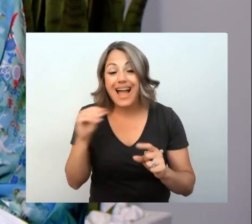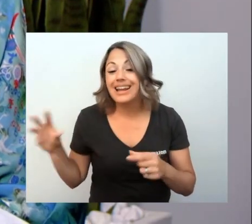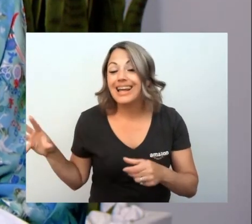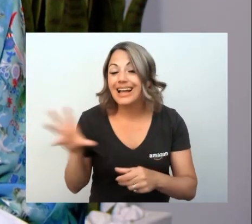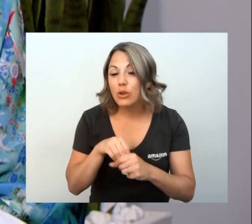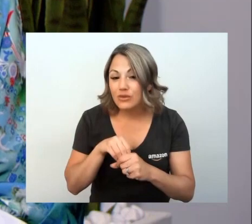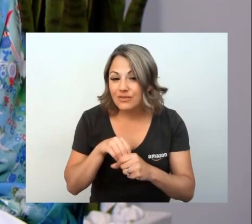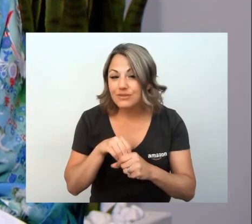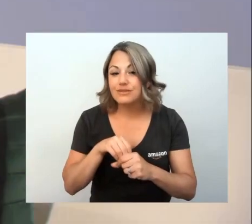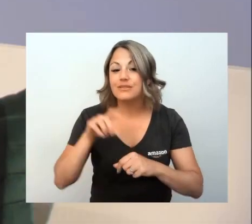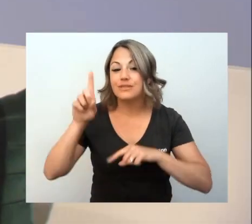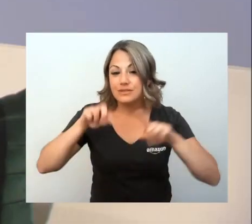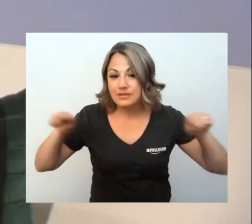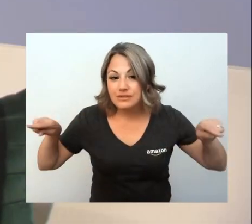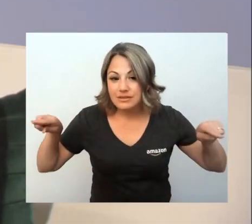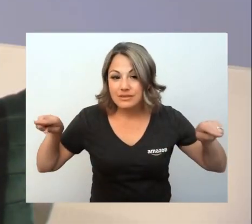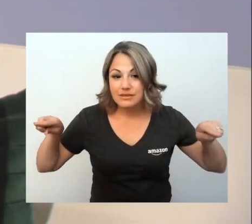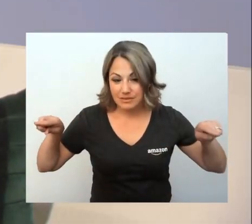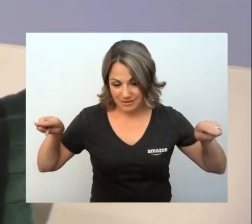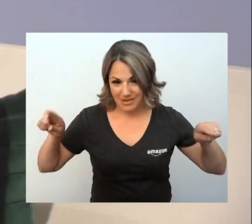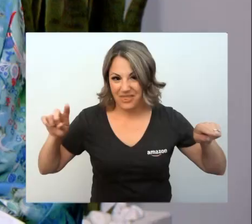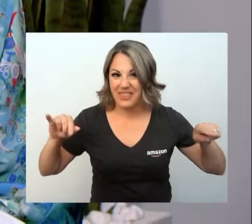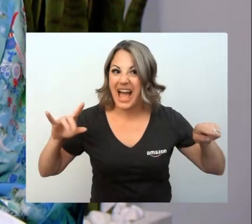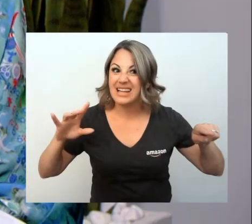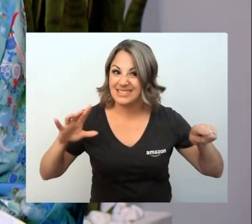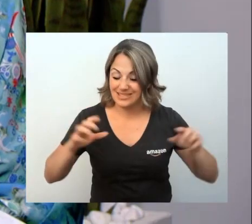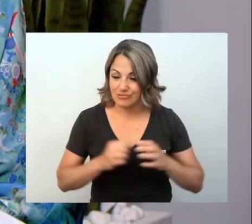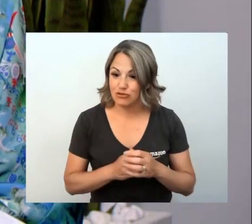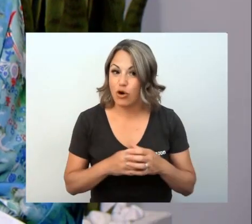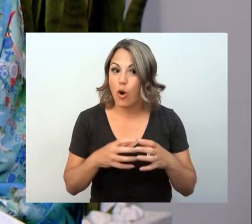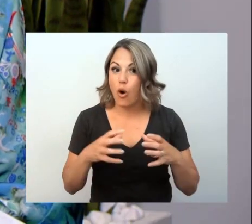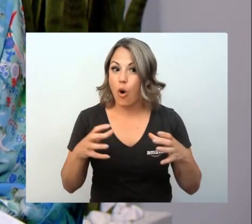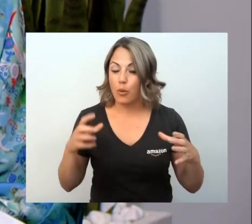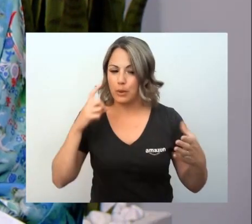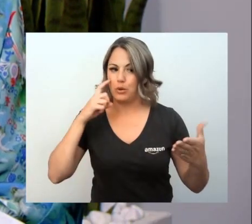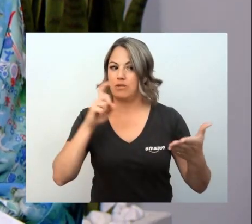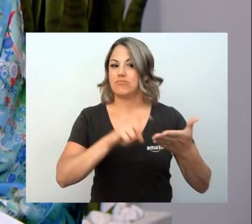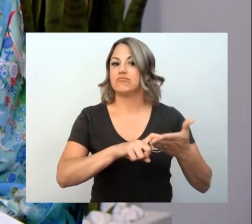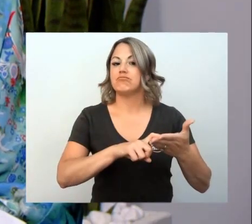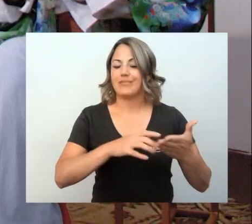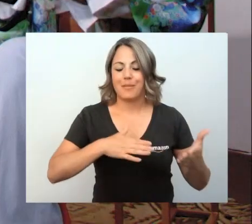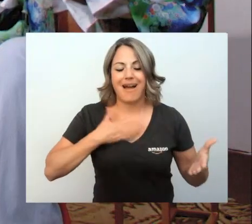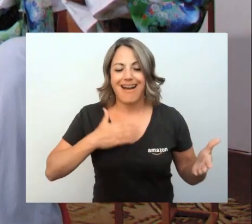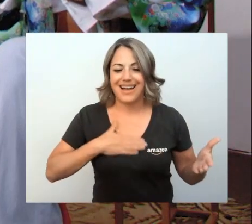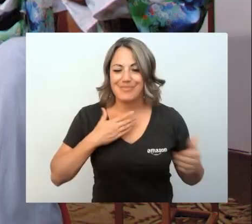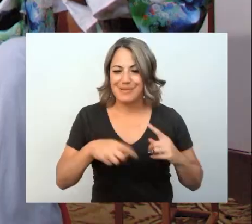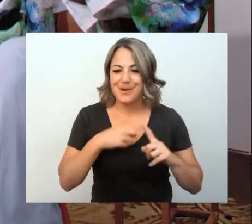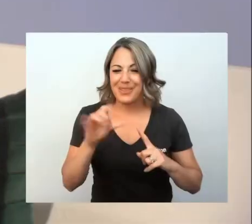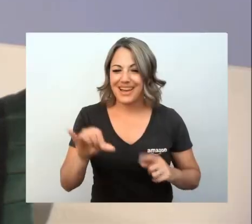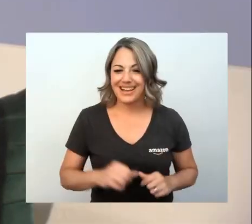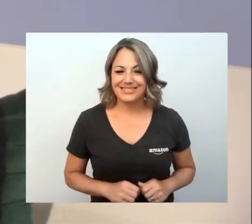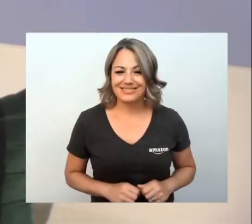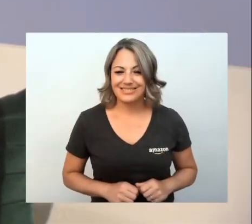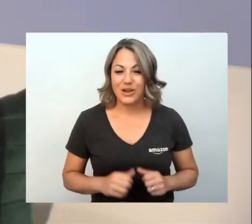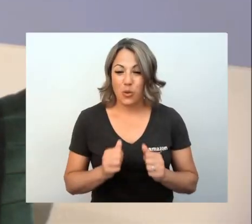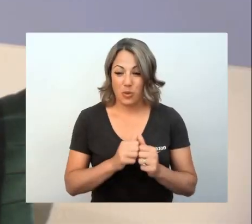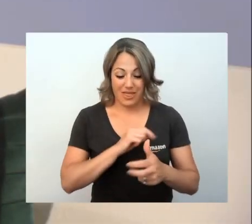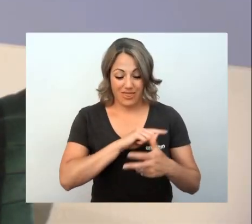inclusivity and the diversity is growing, you know, and I'm really happy about that. So I know with